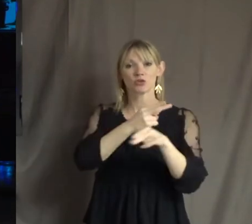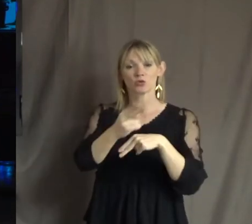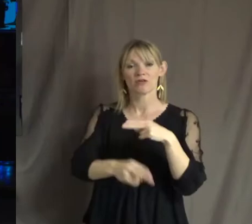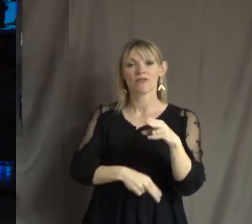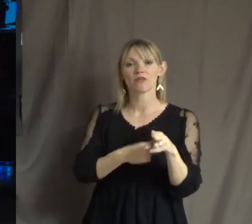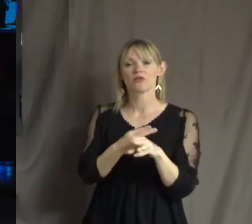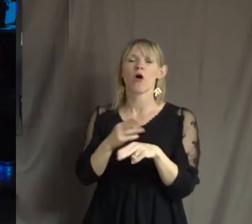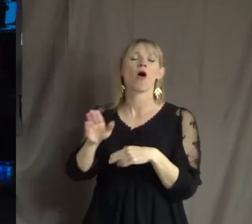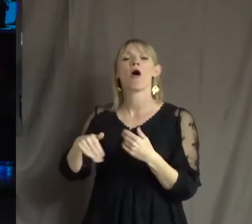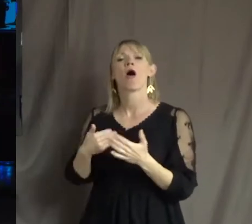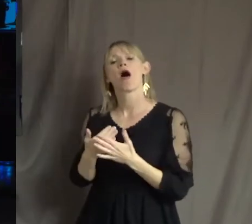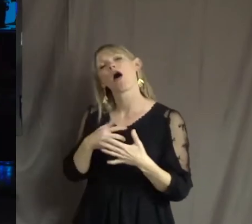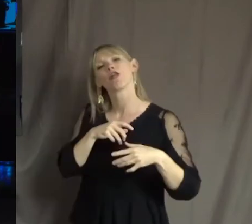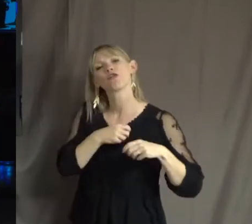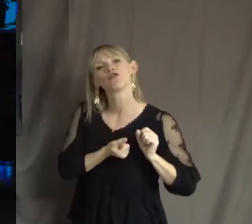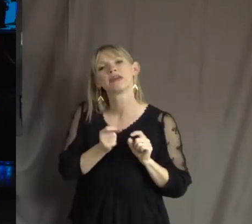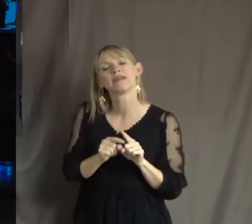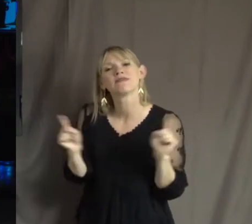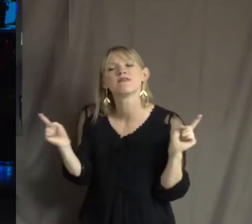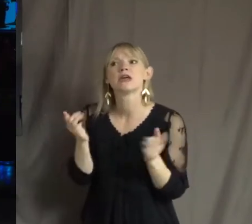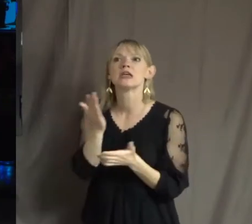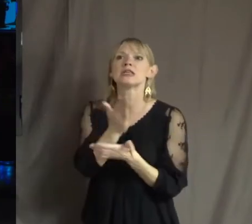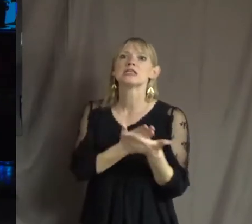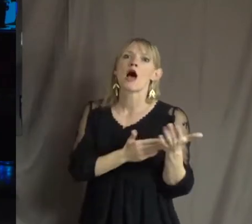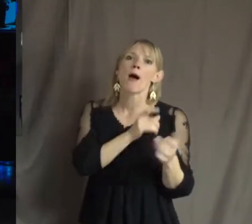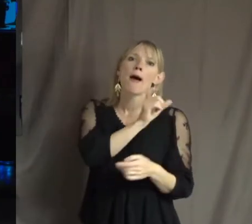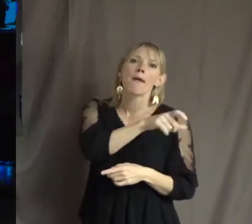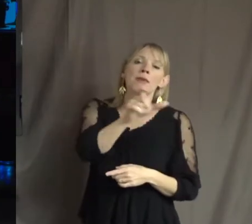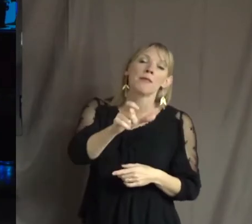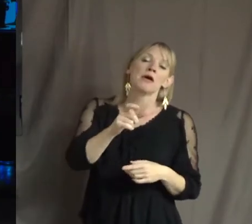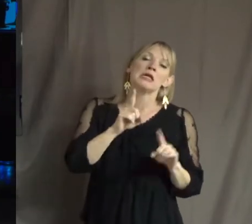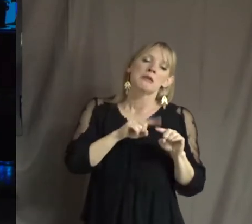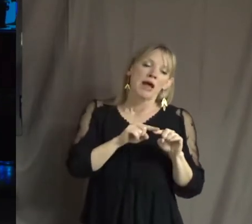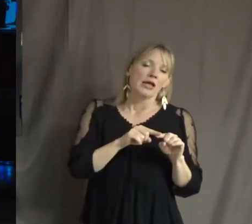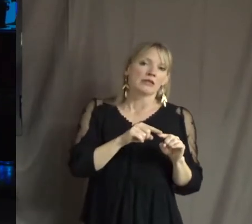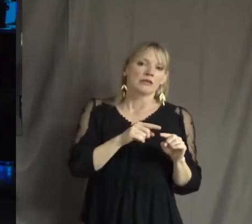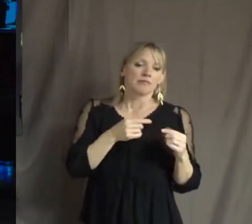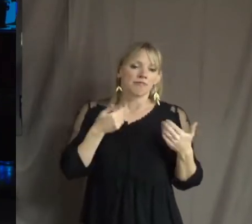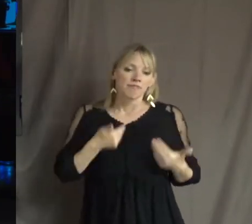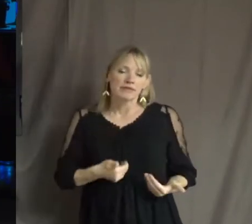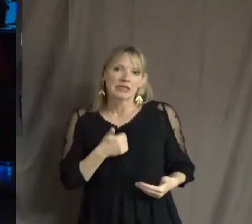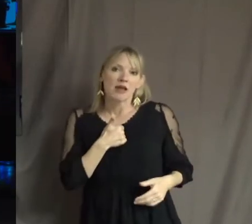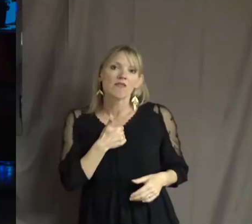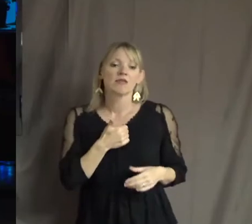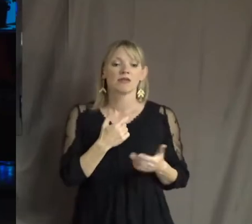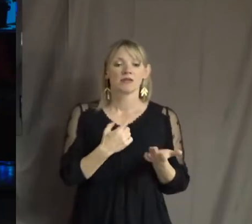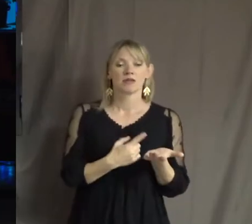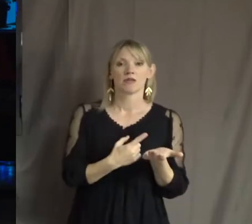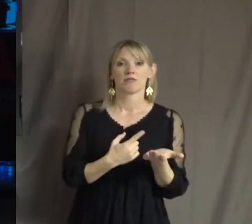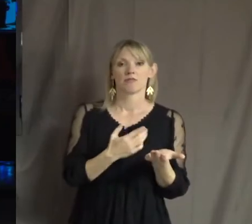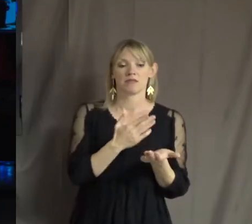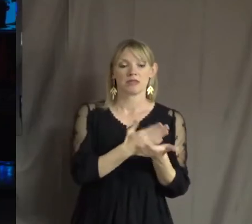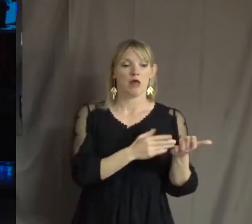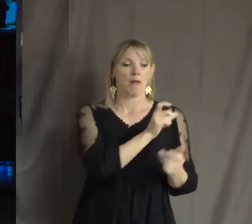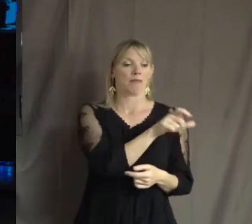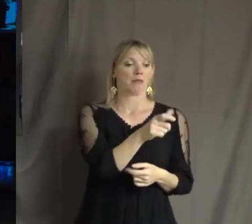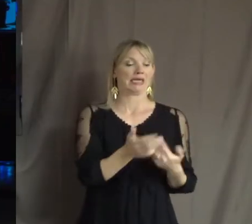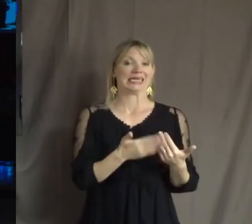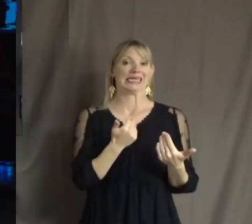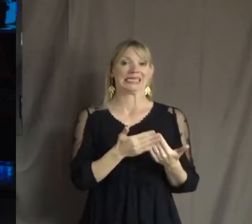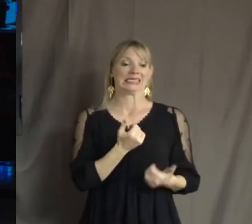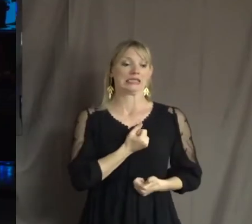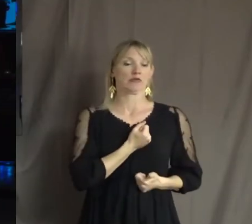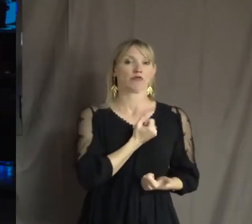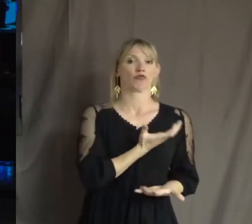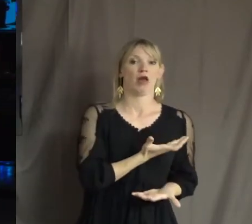differently. You know, some people, it depends on our dynamics. It's easier to express. And some of us, we go